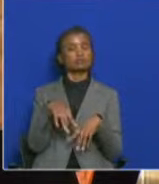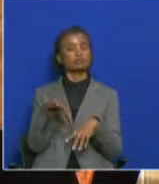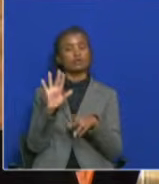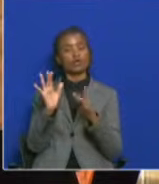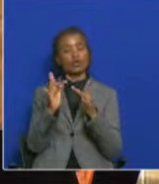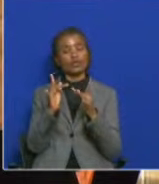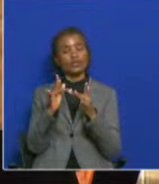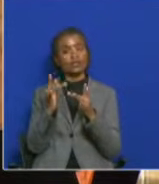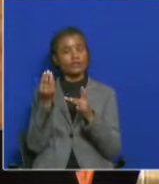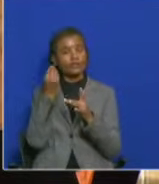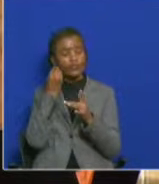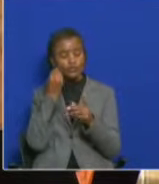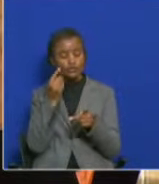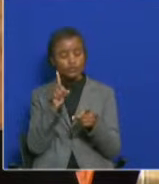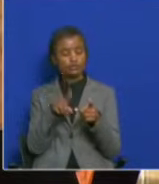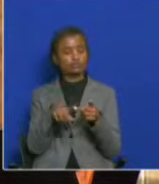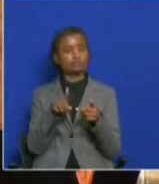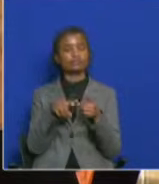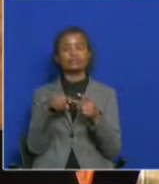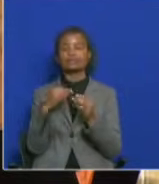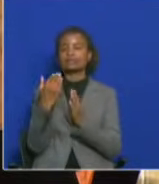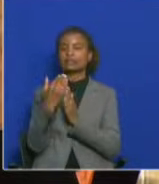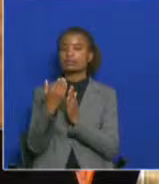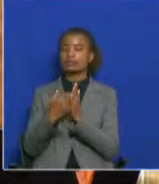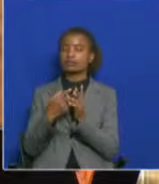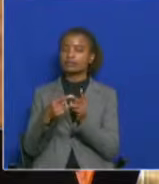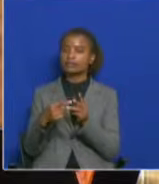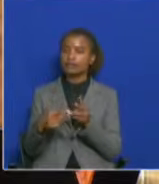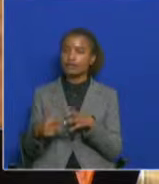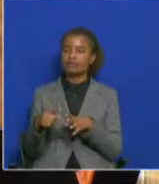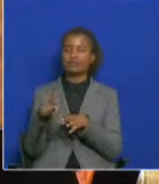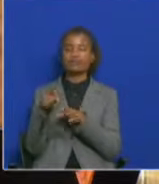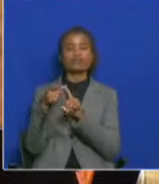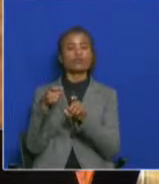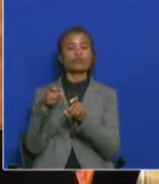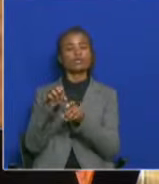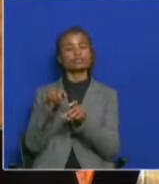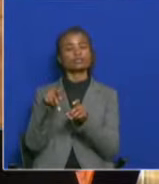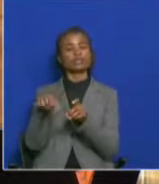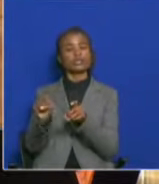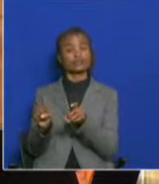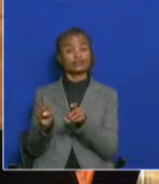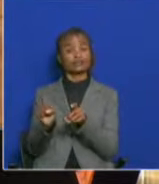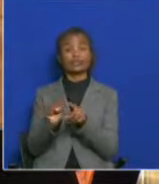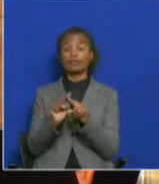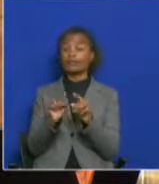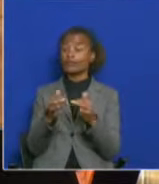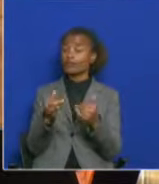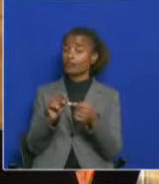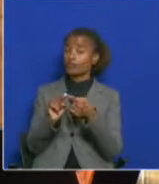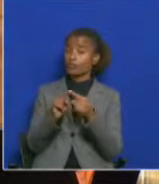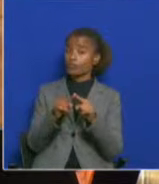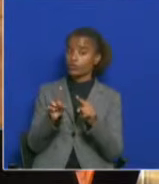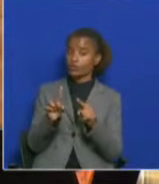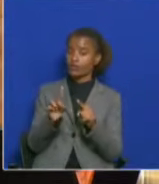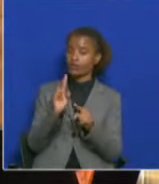SAPS information. And the point is here that what it looks like is that General Khan